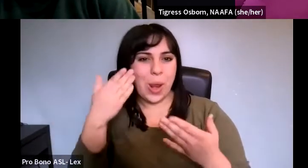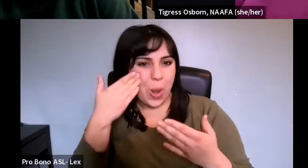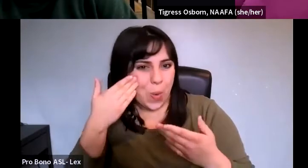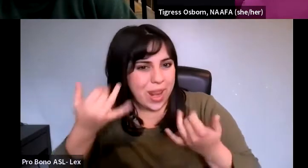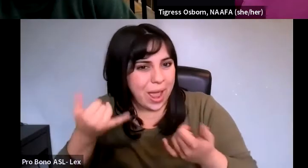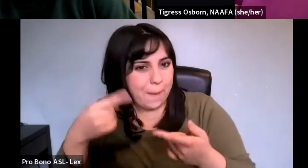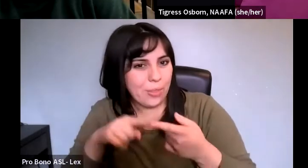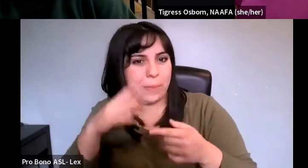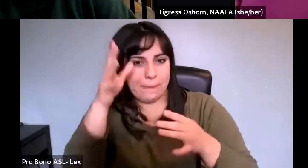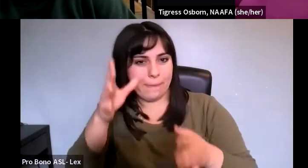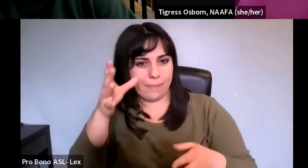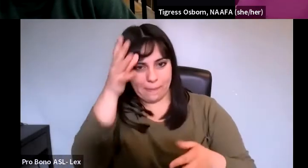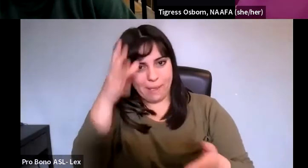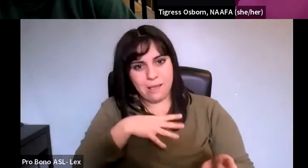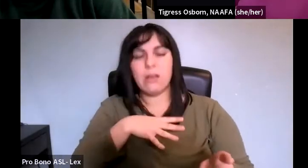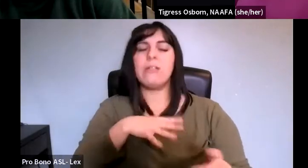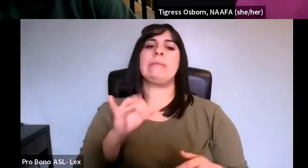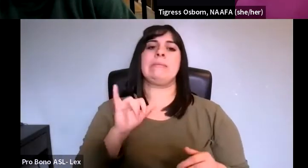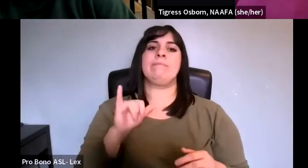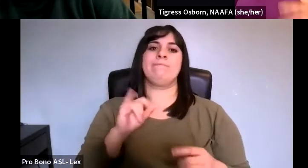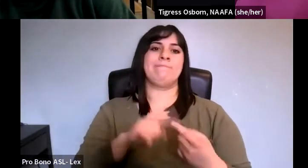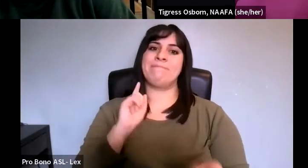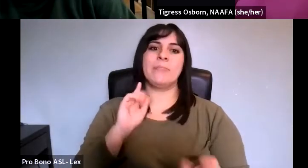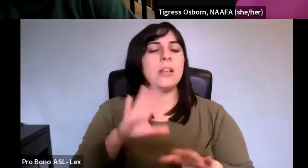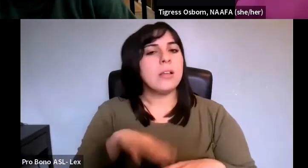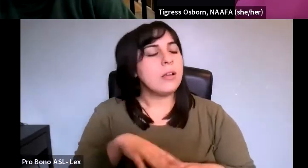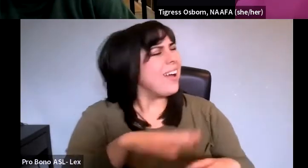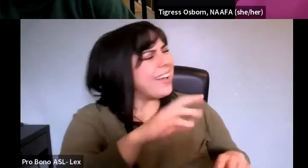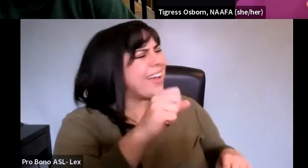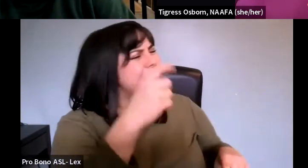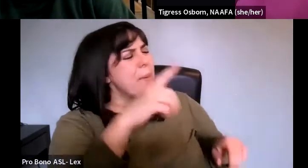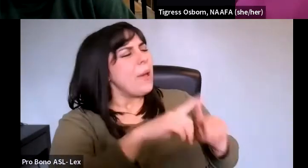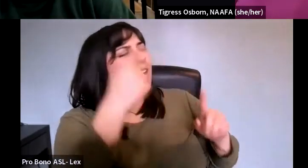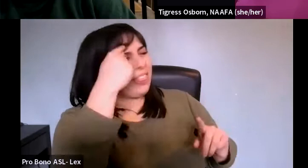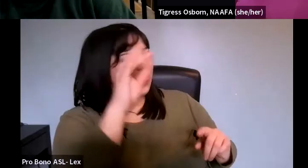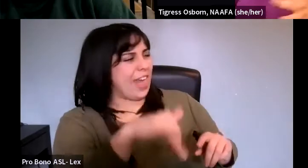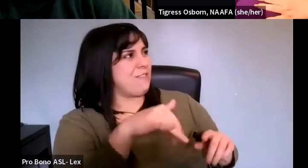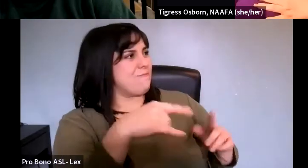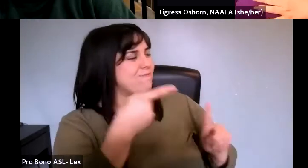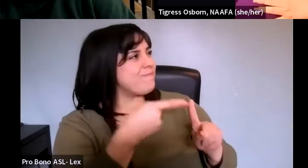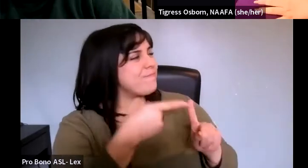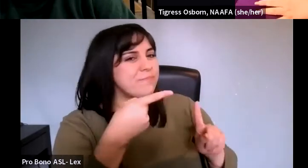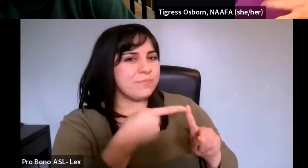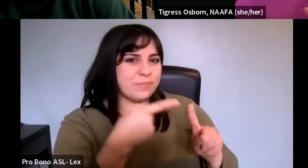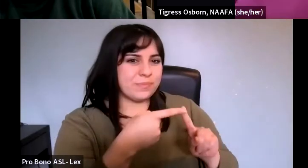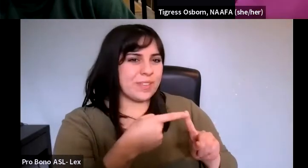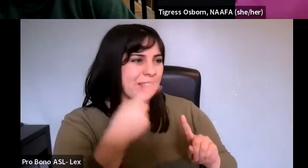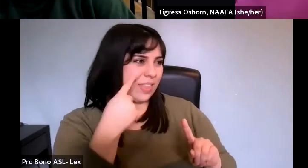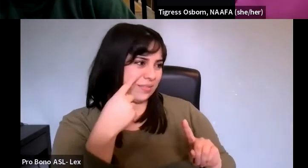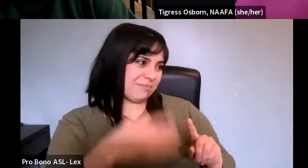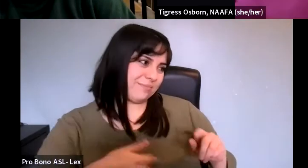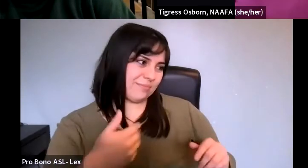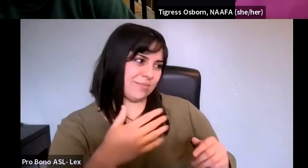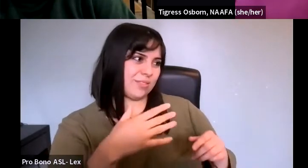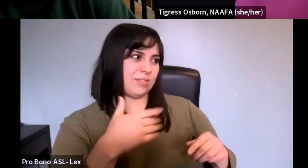the other thing that story kind of illustrates is the way that we, especially when we are young people, but I think many of us have done this at various stages of